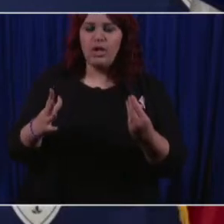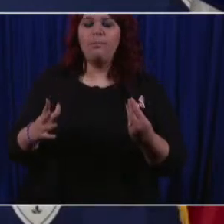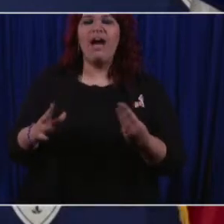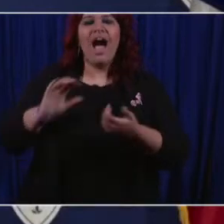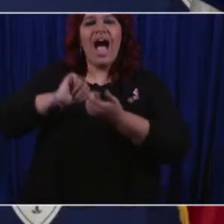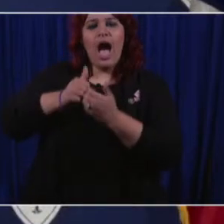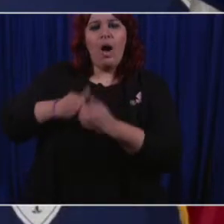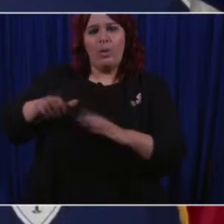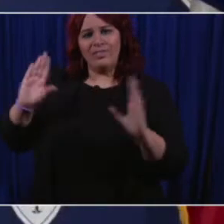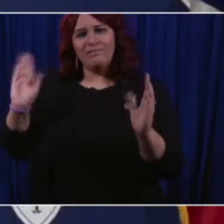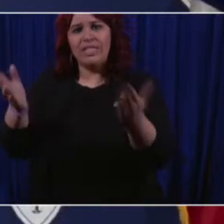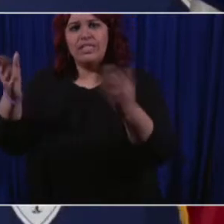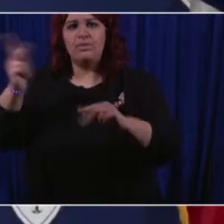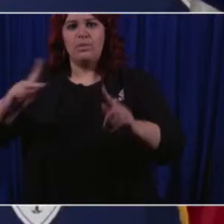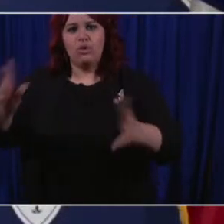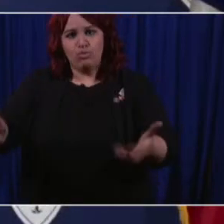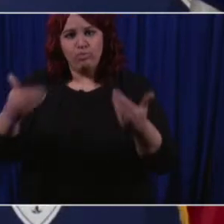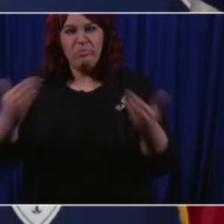Well,